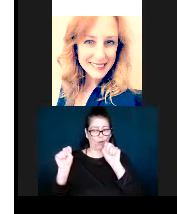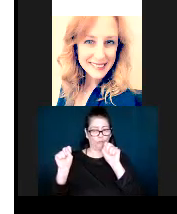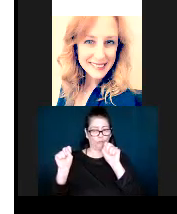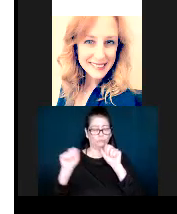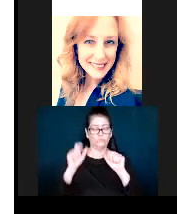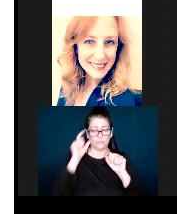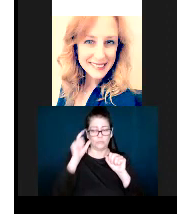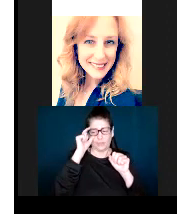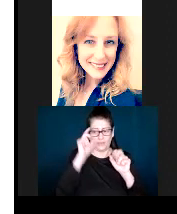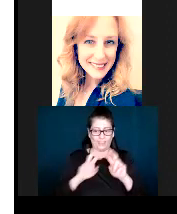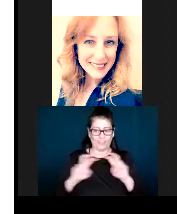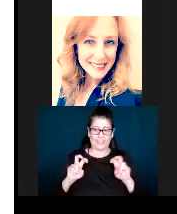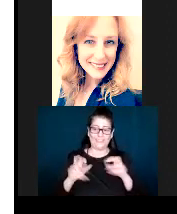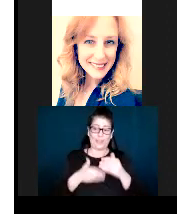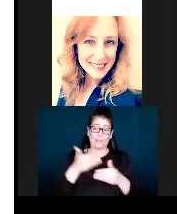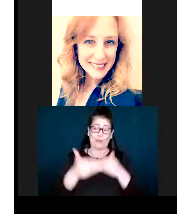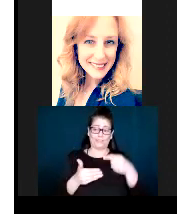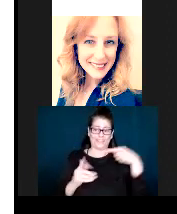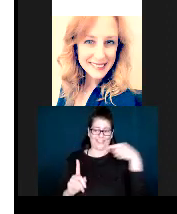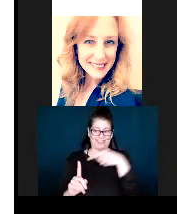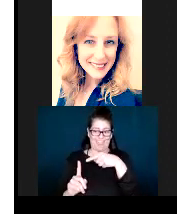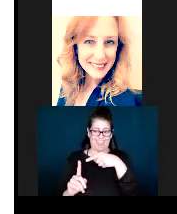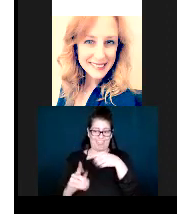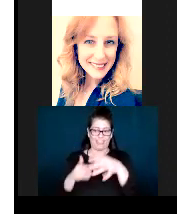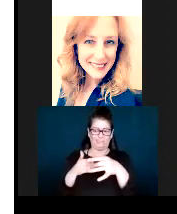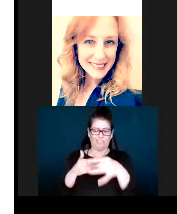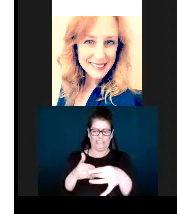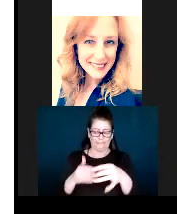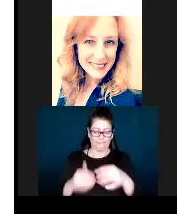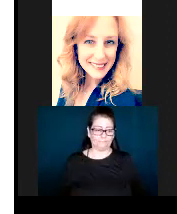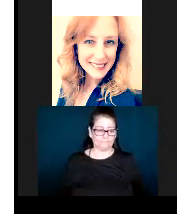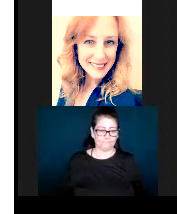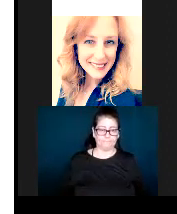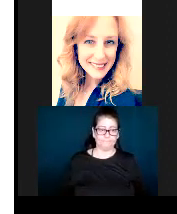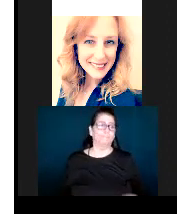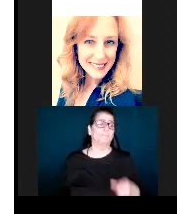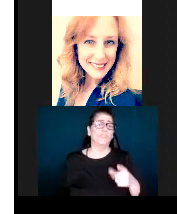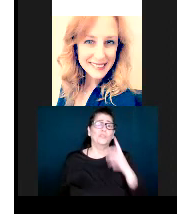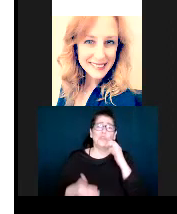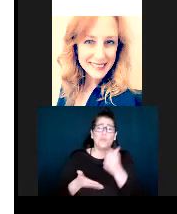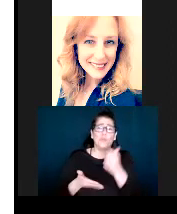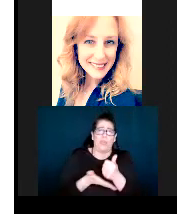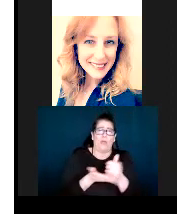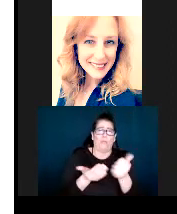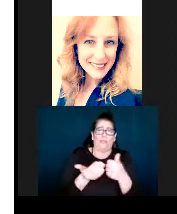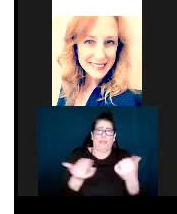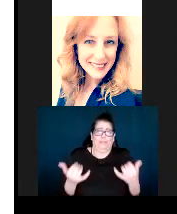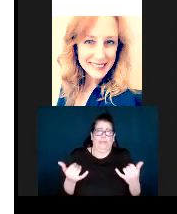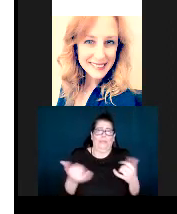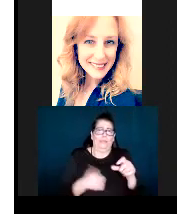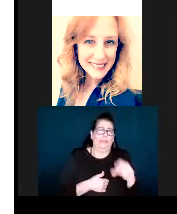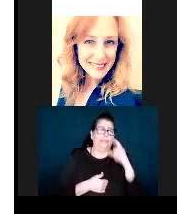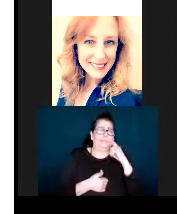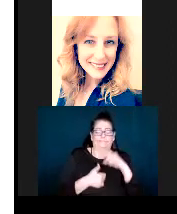that exam process and directing it. So you want to assist with any immediate needs, such as